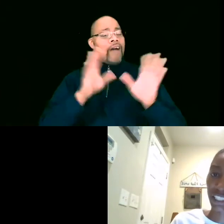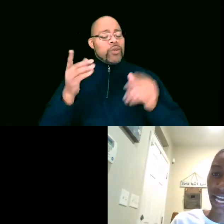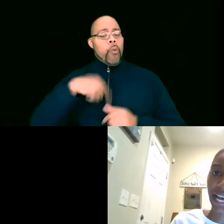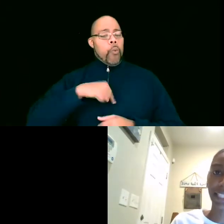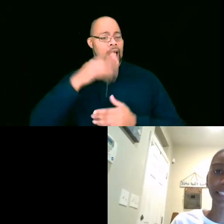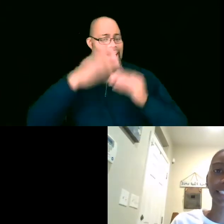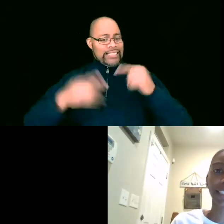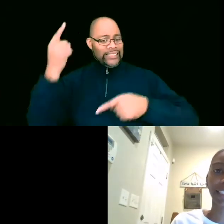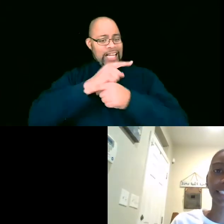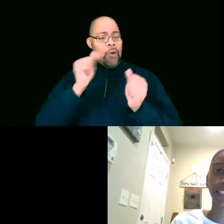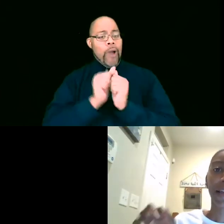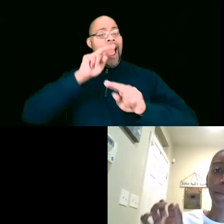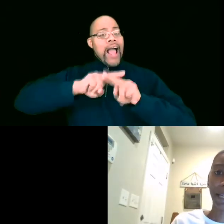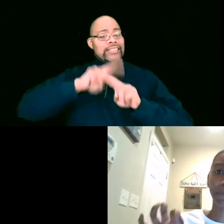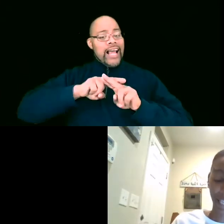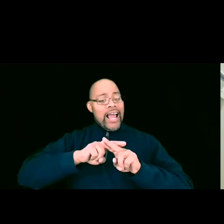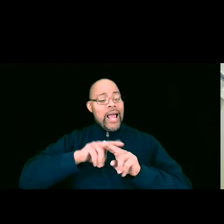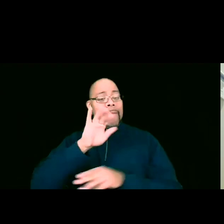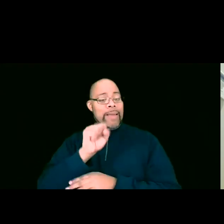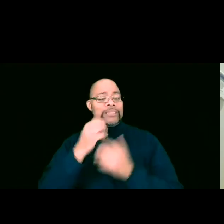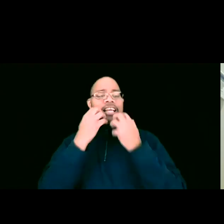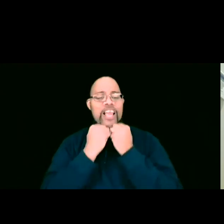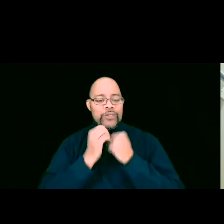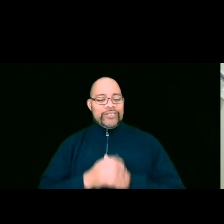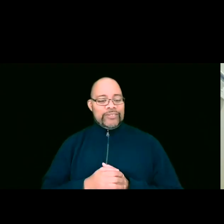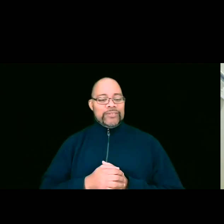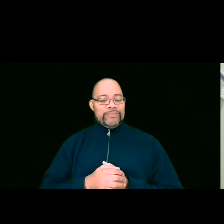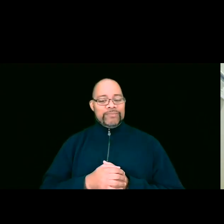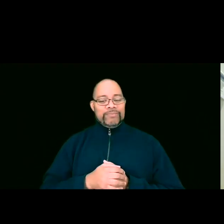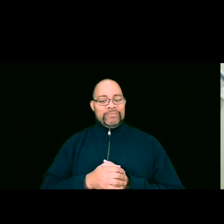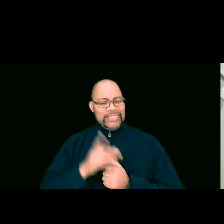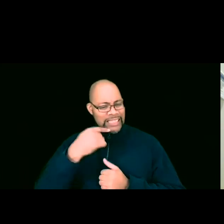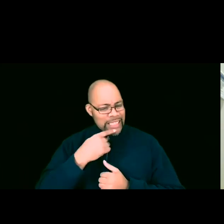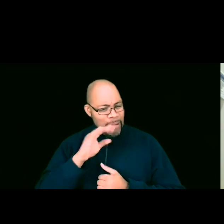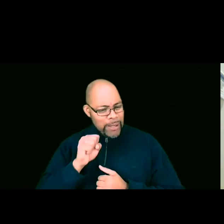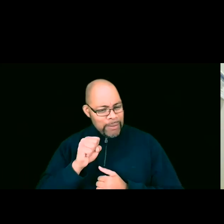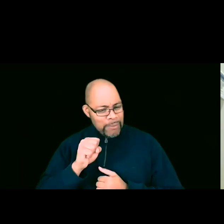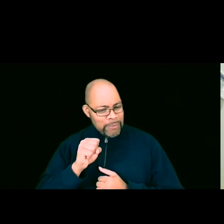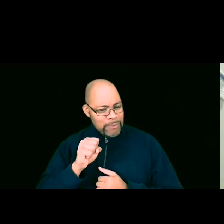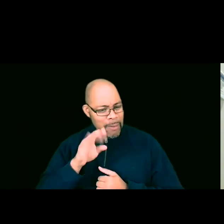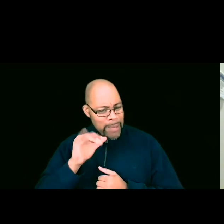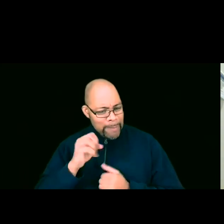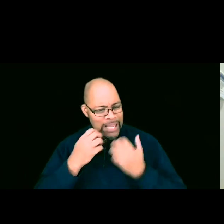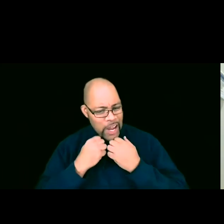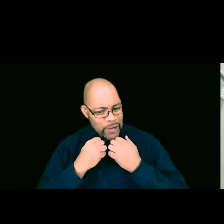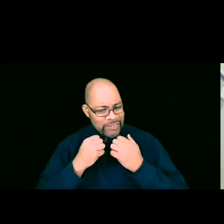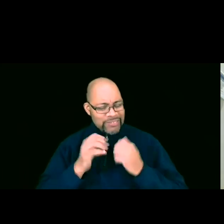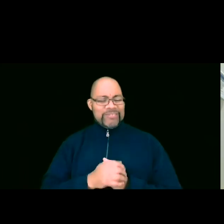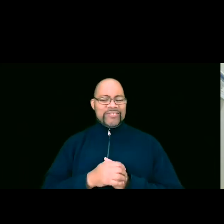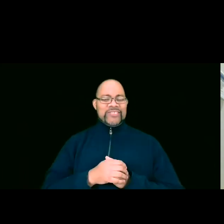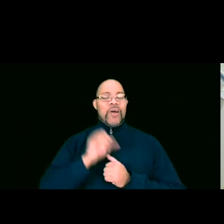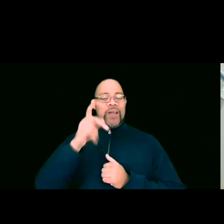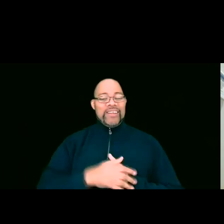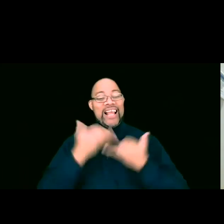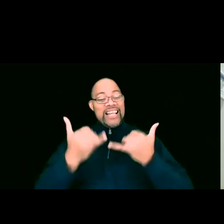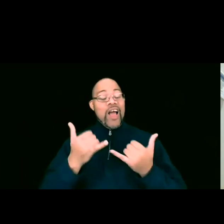end the day with hashtags BIM Care. BIMS Care. Did I say BIM Care? Hashtag BIMS Care. Okay, and